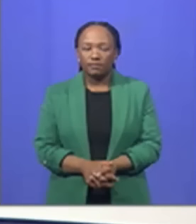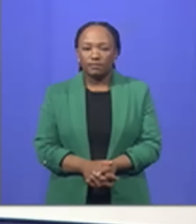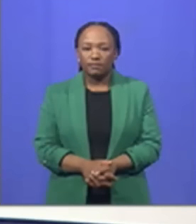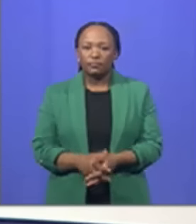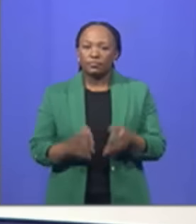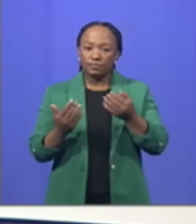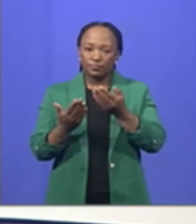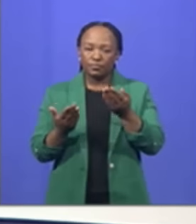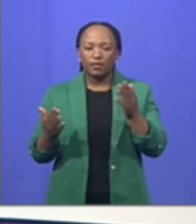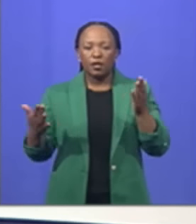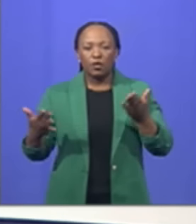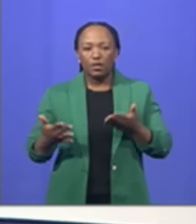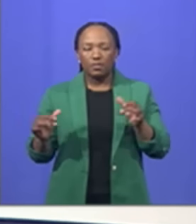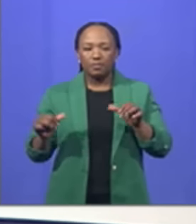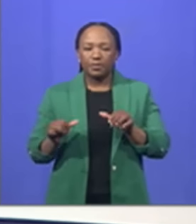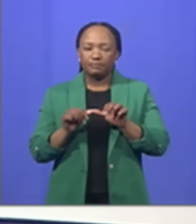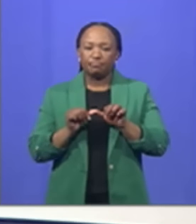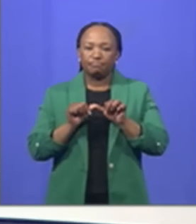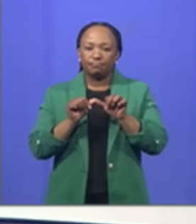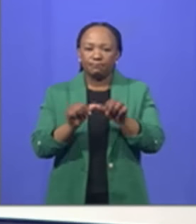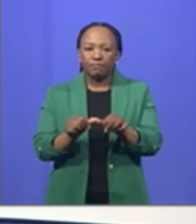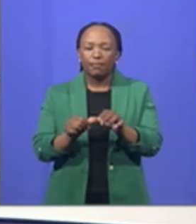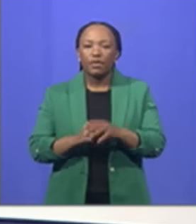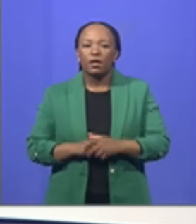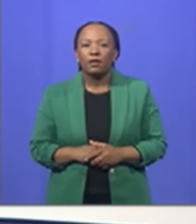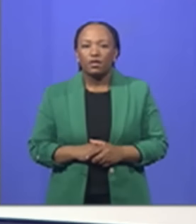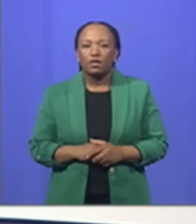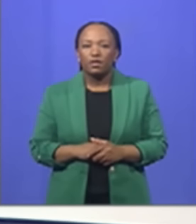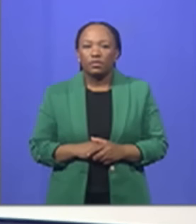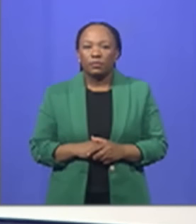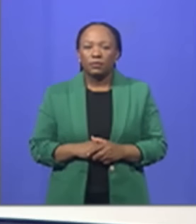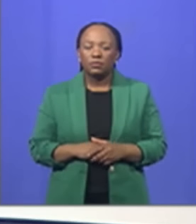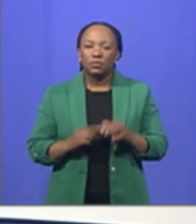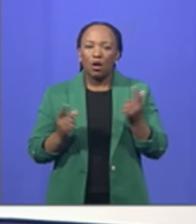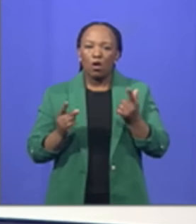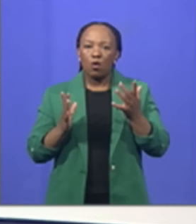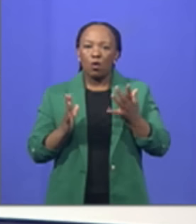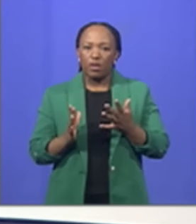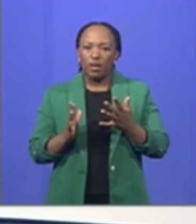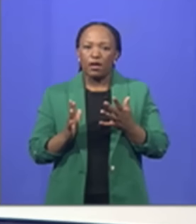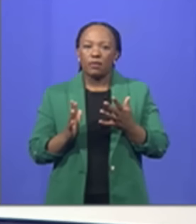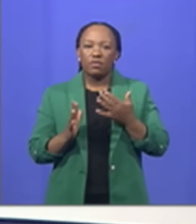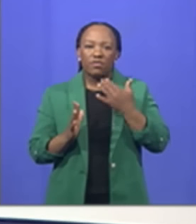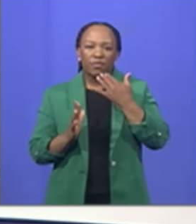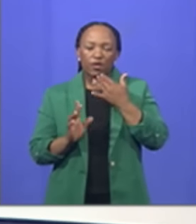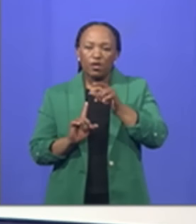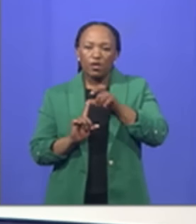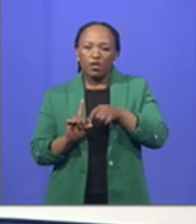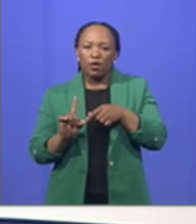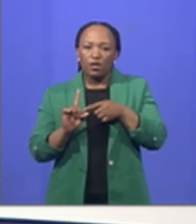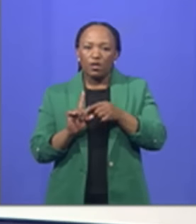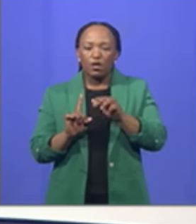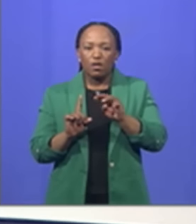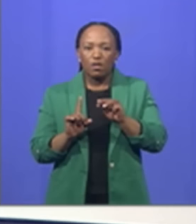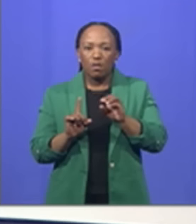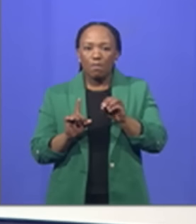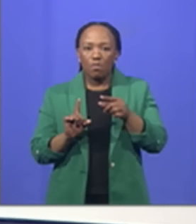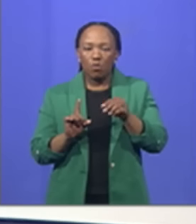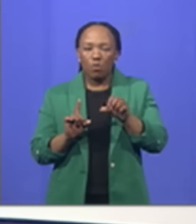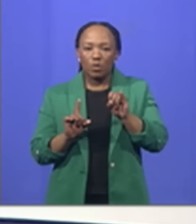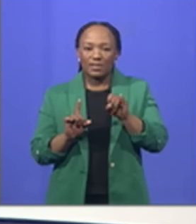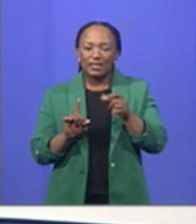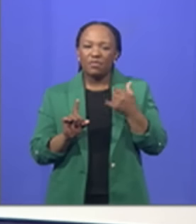Re sa le amogela Thobela. Moemedi wa semolao wa yo go latfatšago e le serongwanyana sa boradipolotiki Brown Mokgotsi